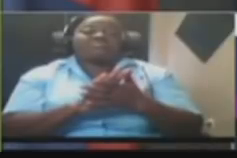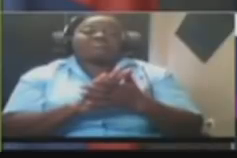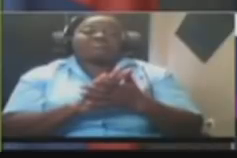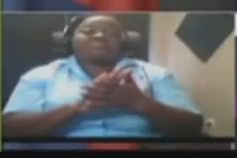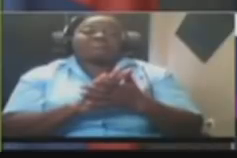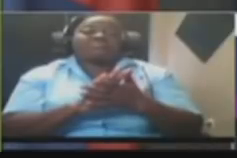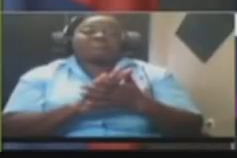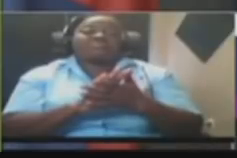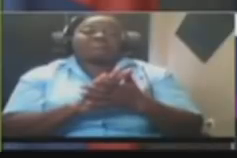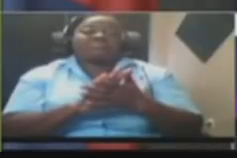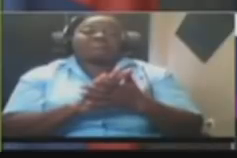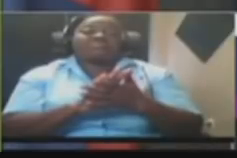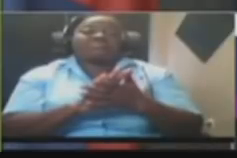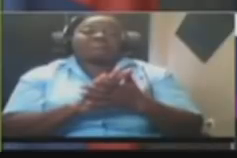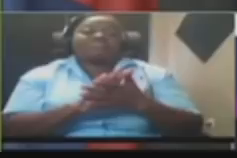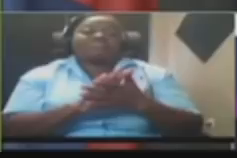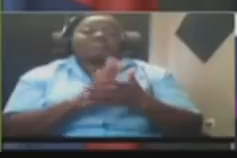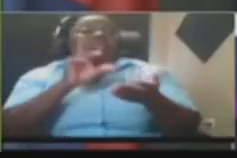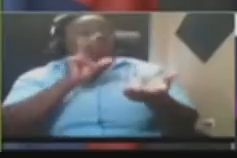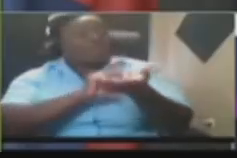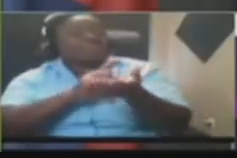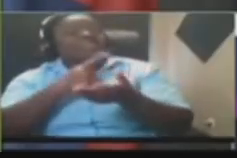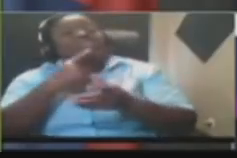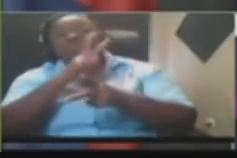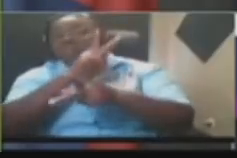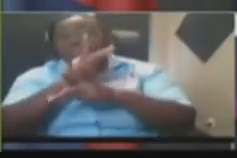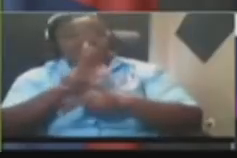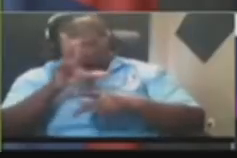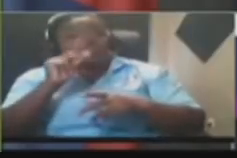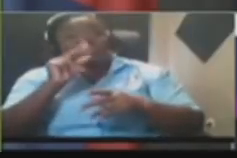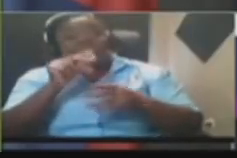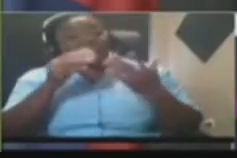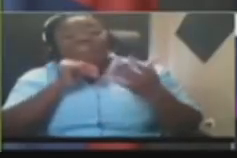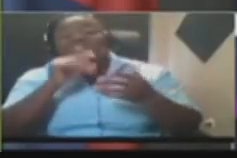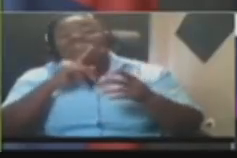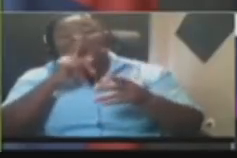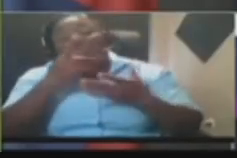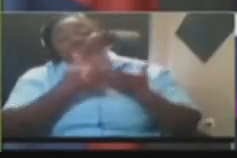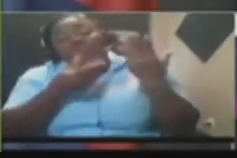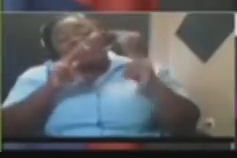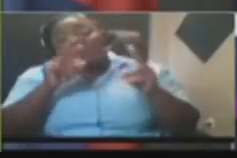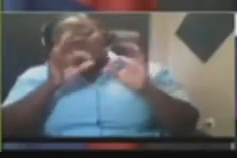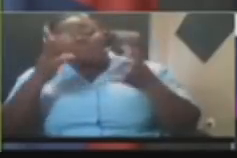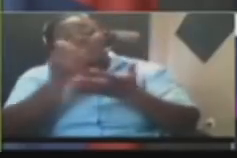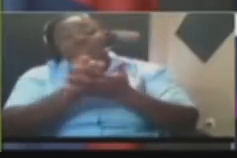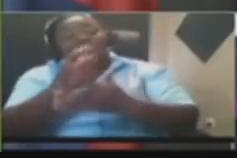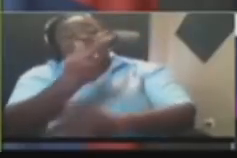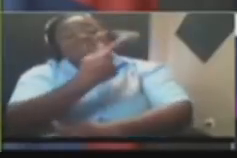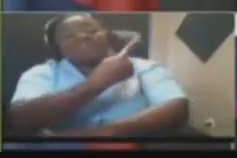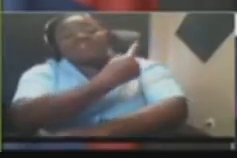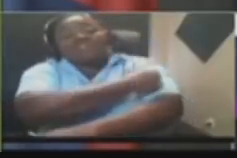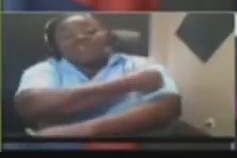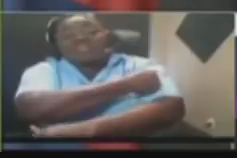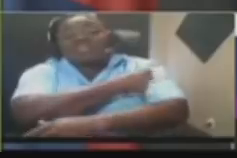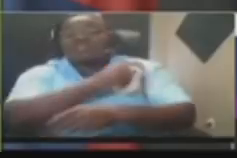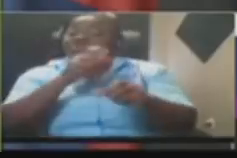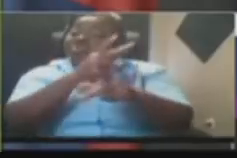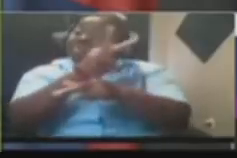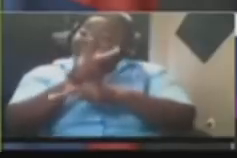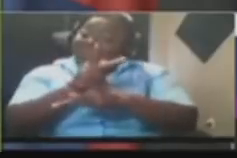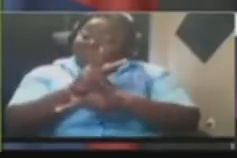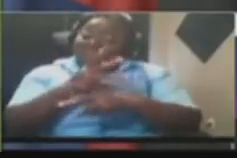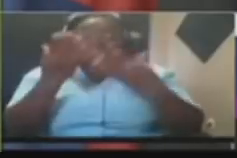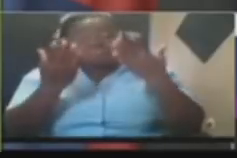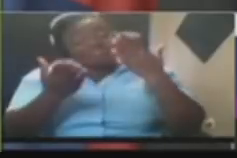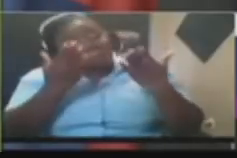be a little concerned as to whether the person would react properly to the introduction of this foreign body into the